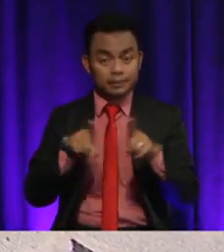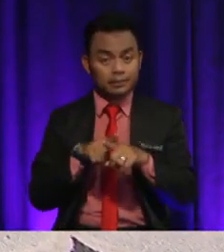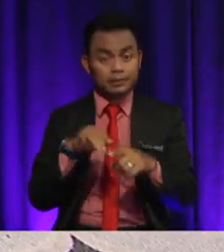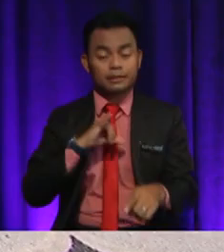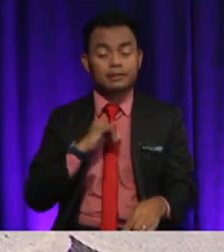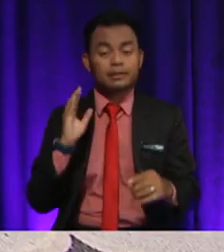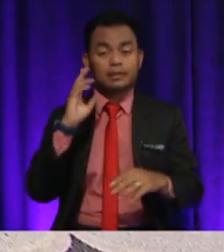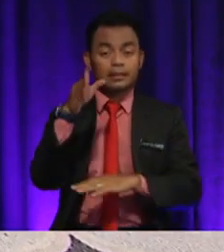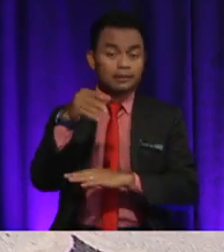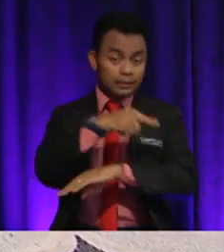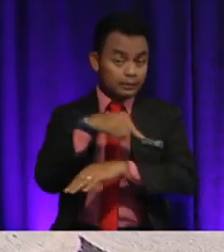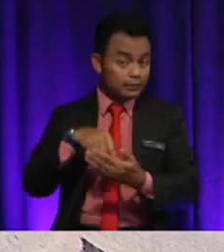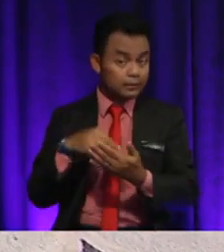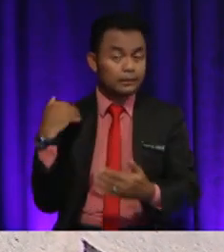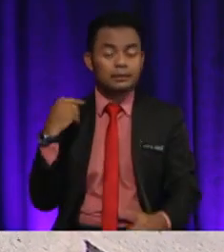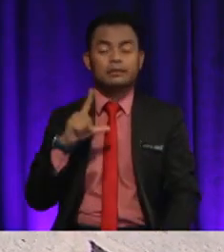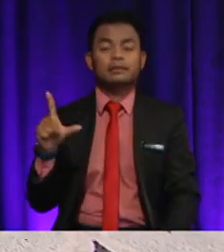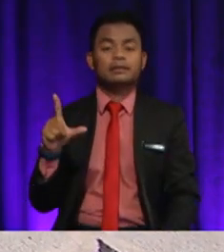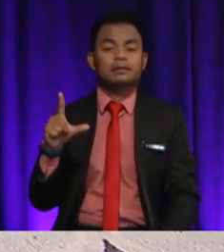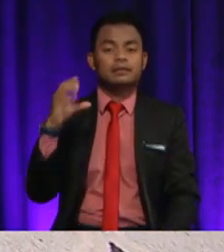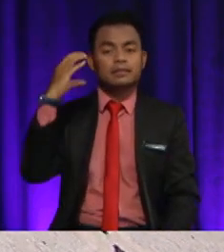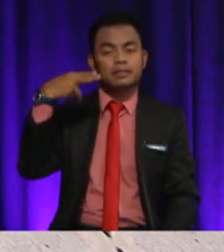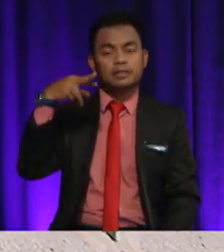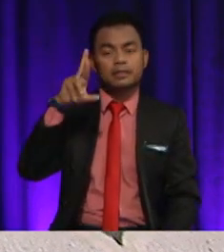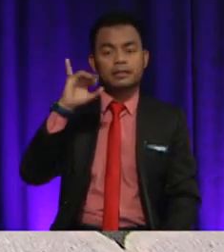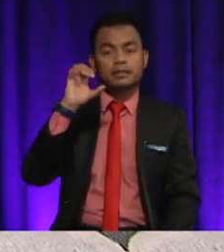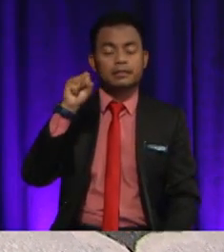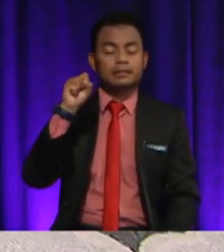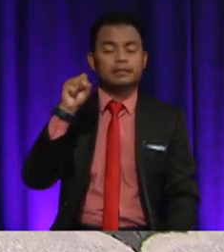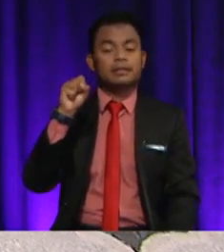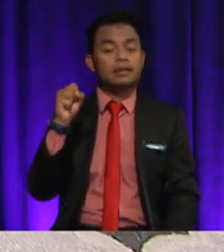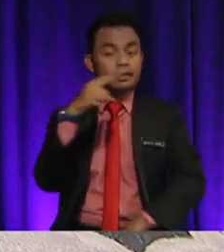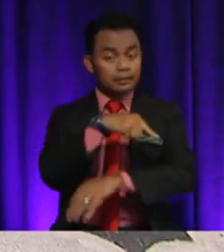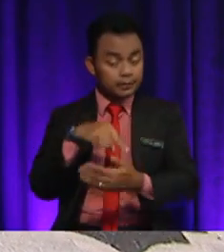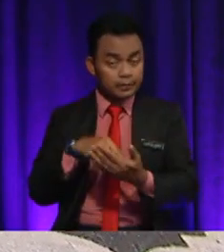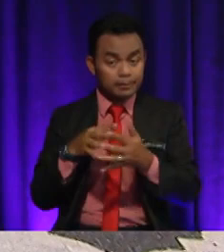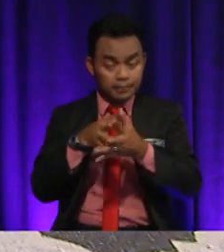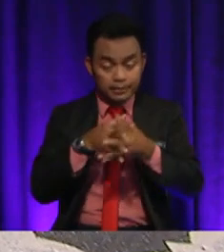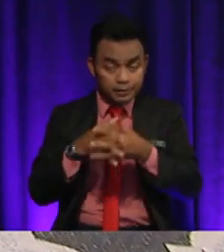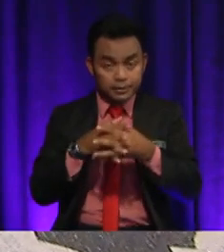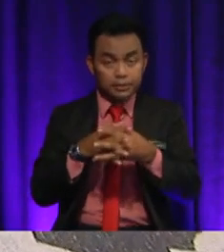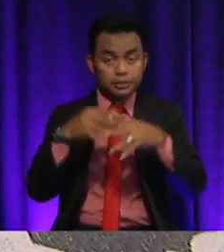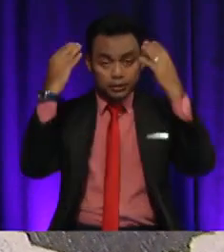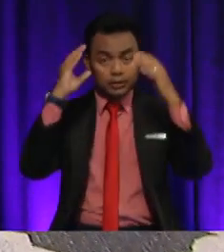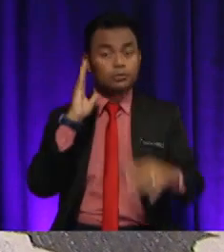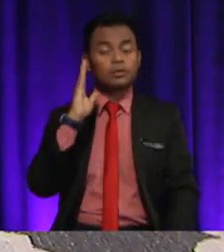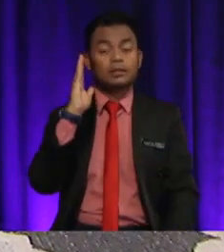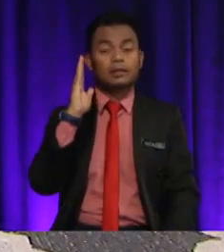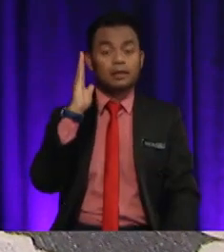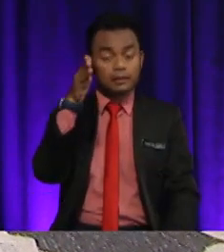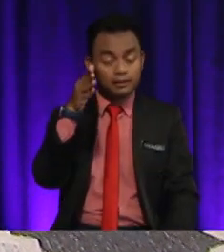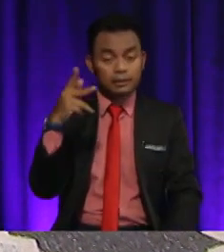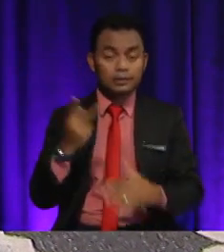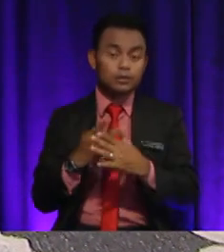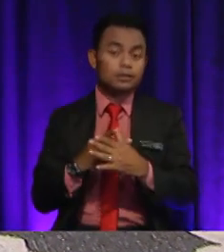on Bahasa Inggeris, and this is where our teacher will be sharing strategies and tips on how you can score the best in